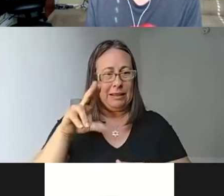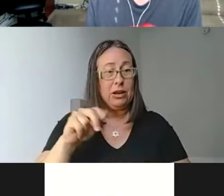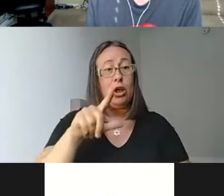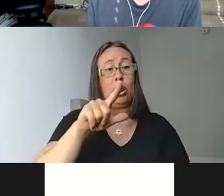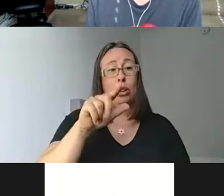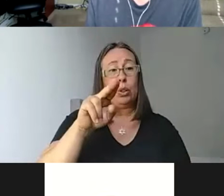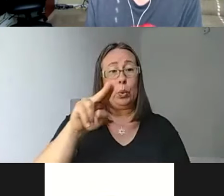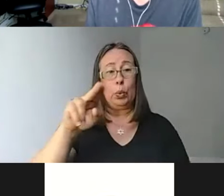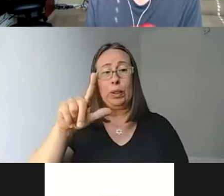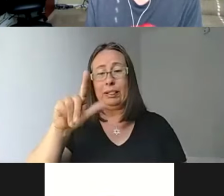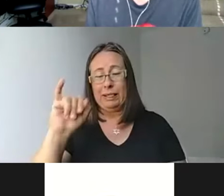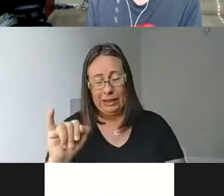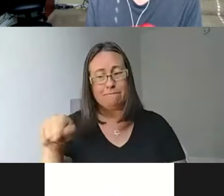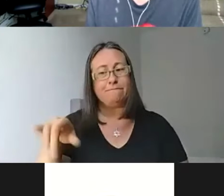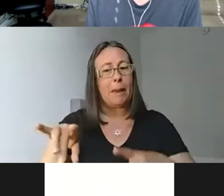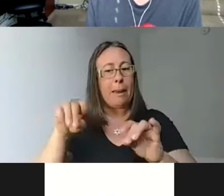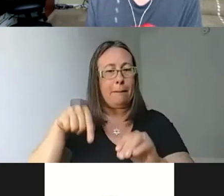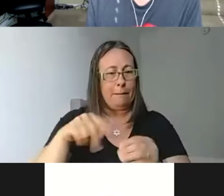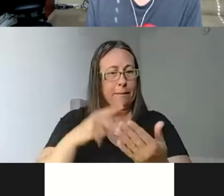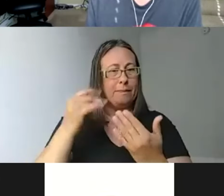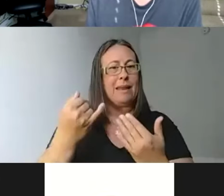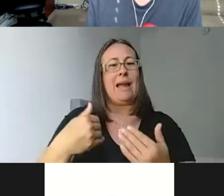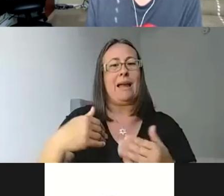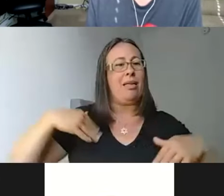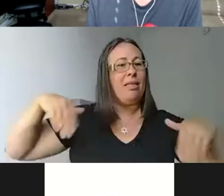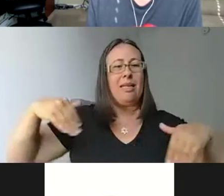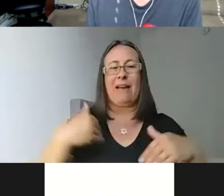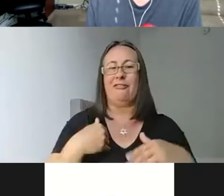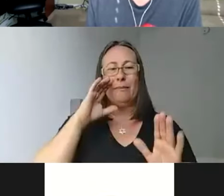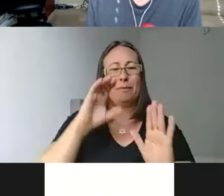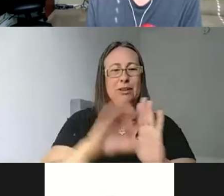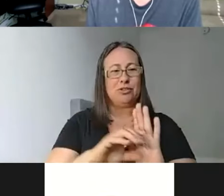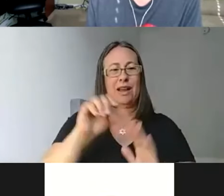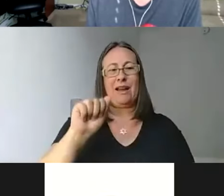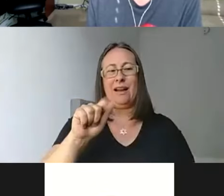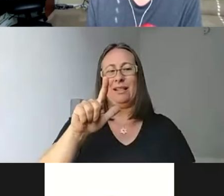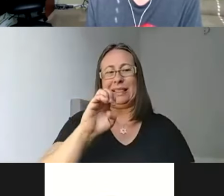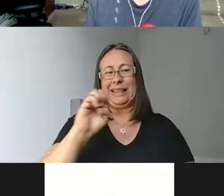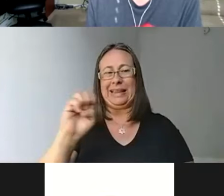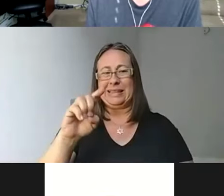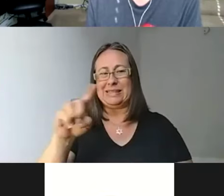this project. I don't have a picture of Eliza yet, but you see a picture of her there in your